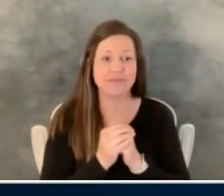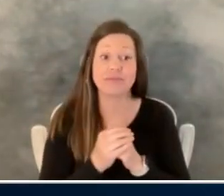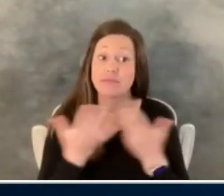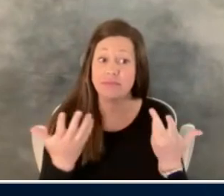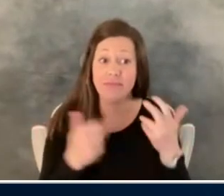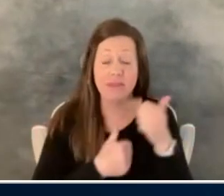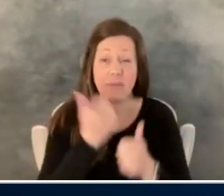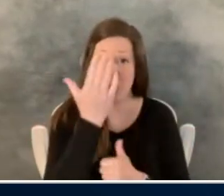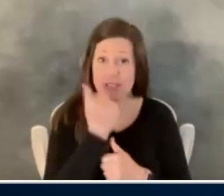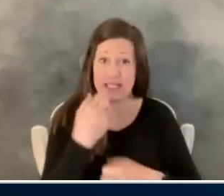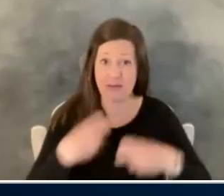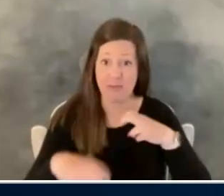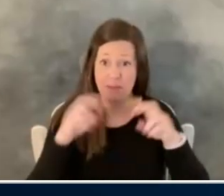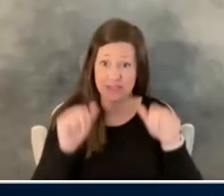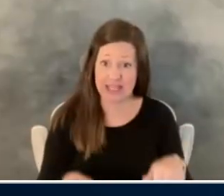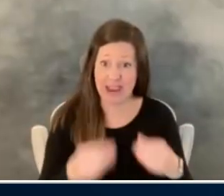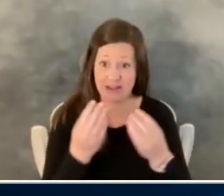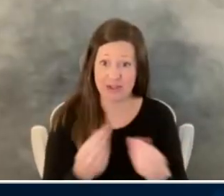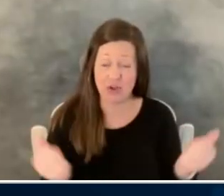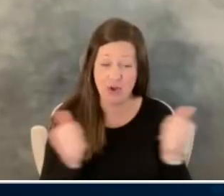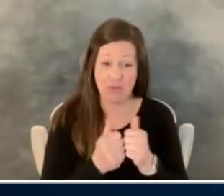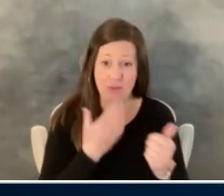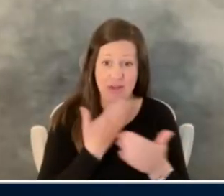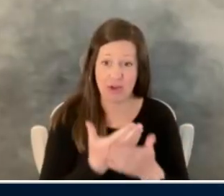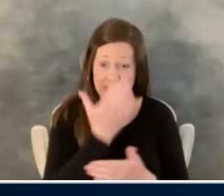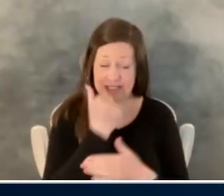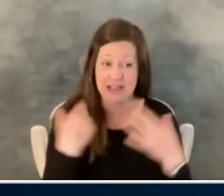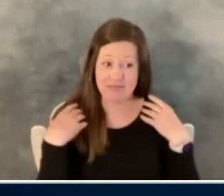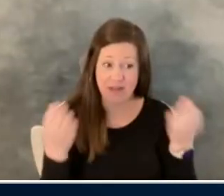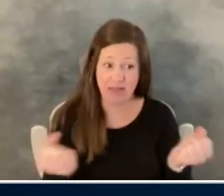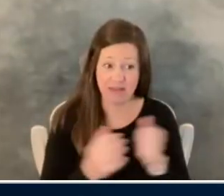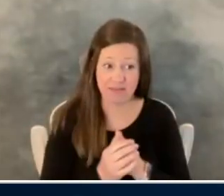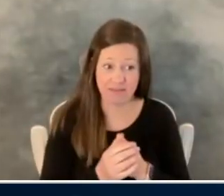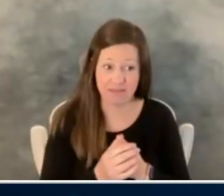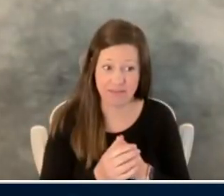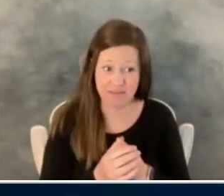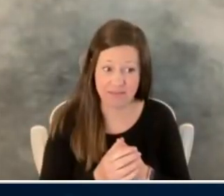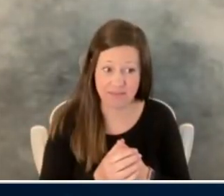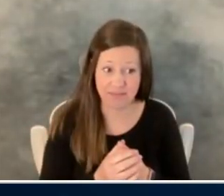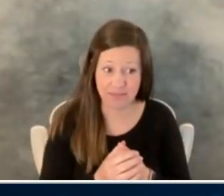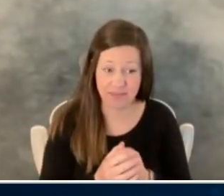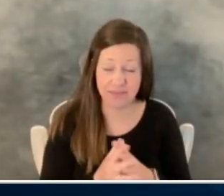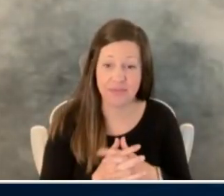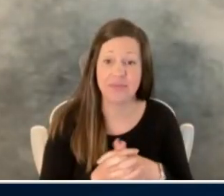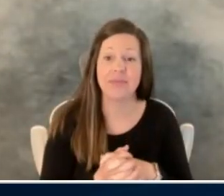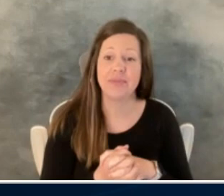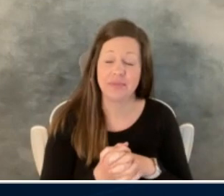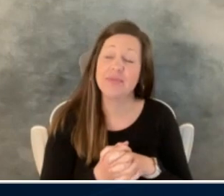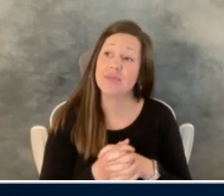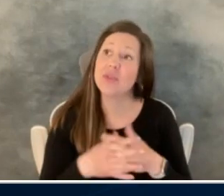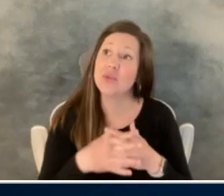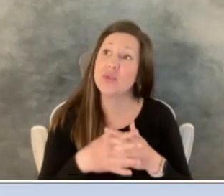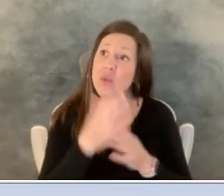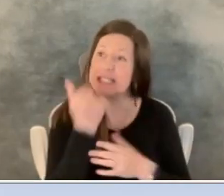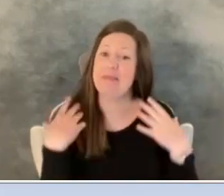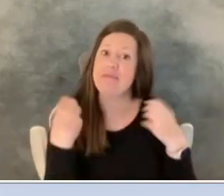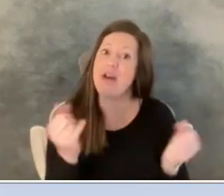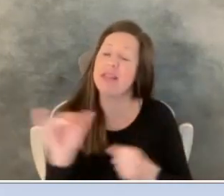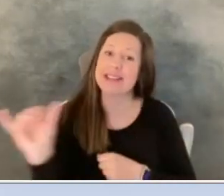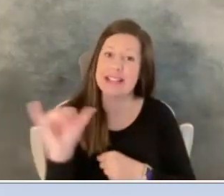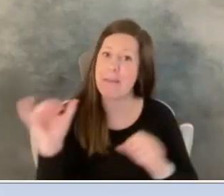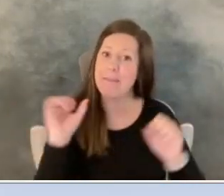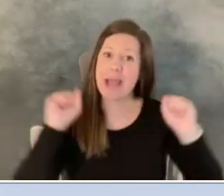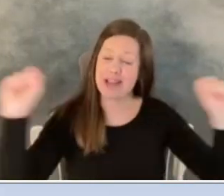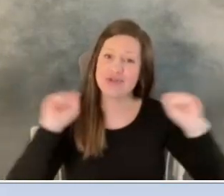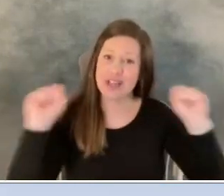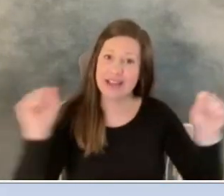be solved with good sleep hygiene? So I think about good sleep hygiene as exercising. As we think about